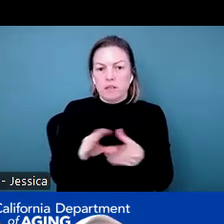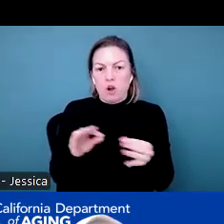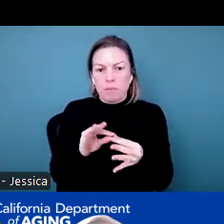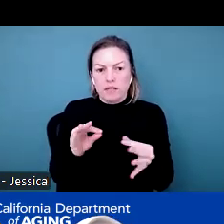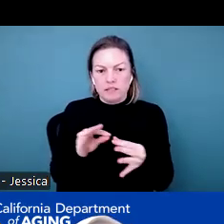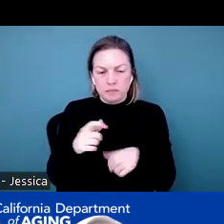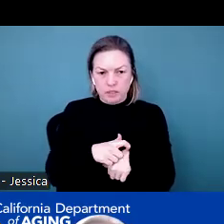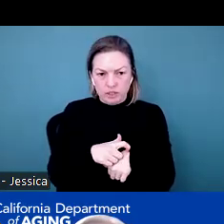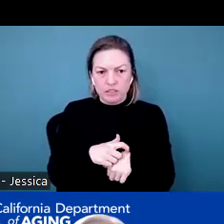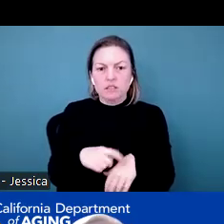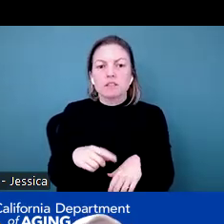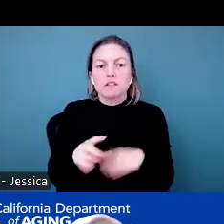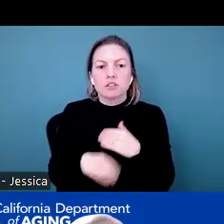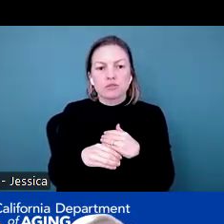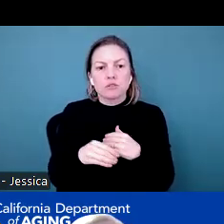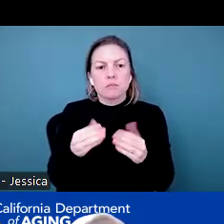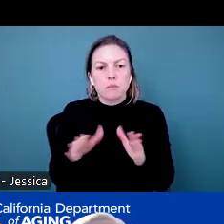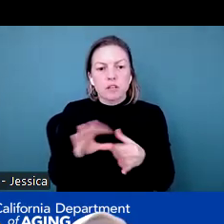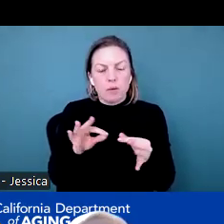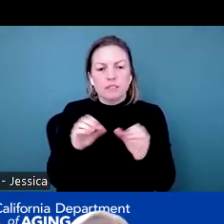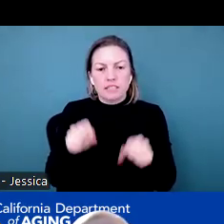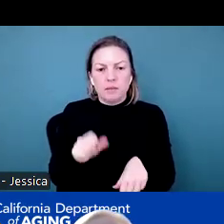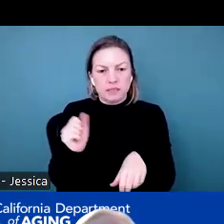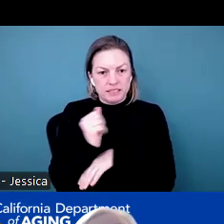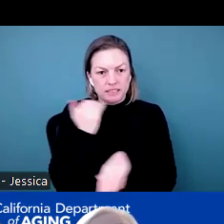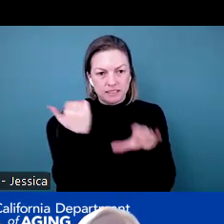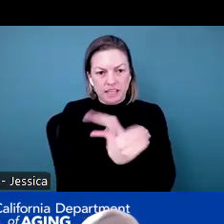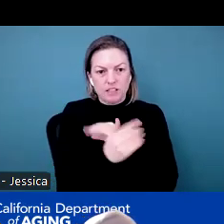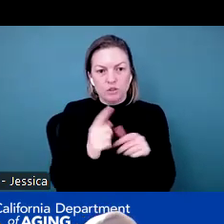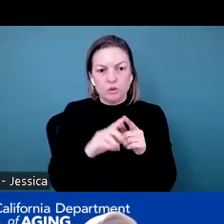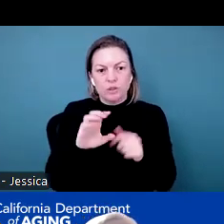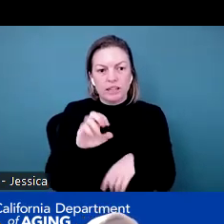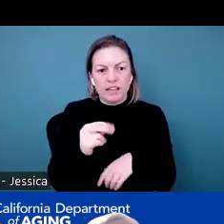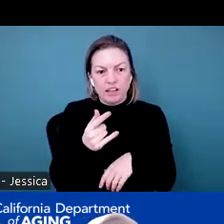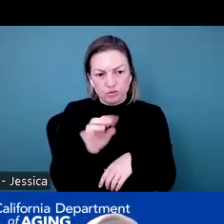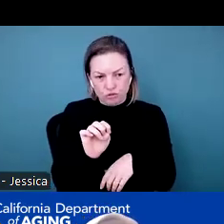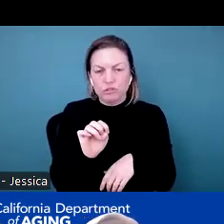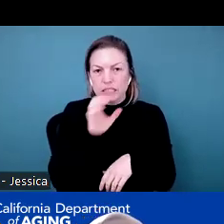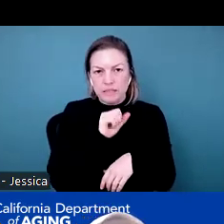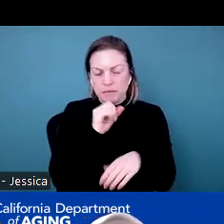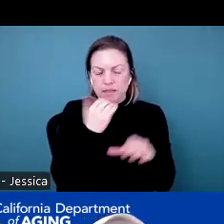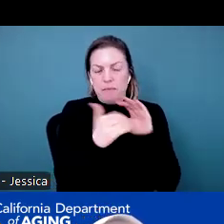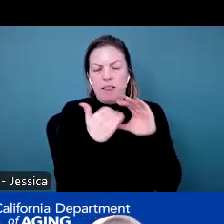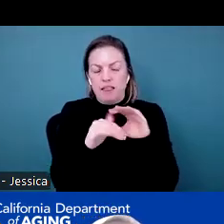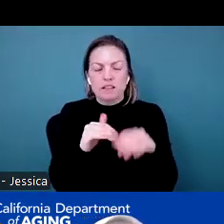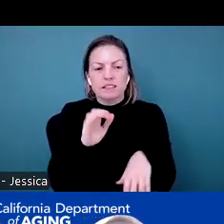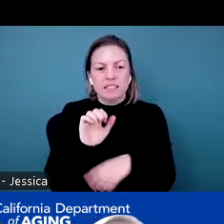and additional public comments can be sent to the Engage email box at engage,